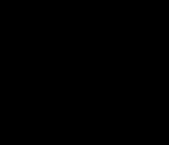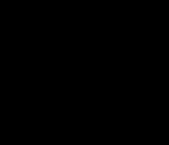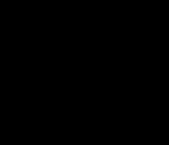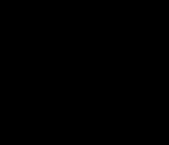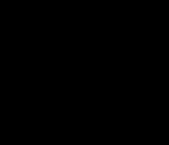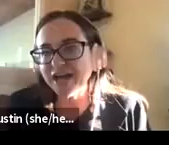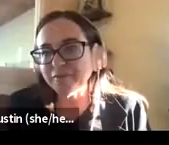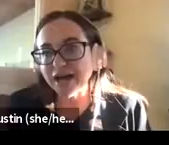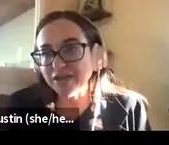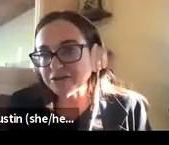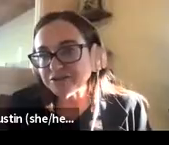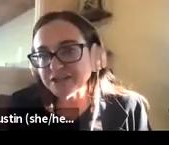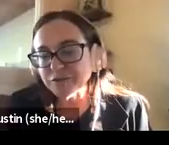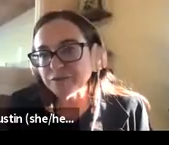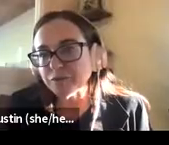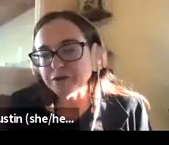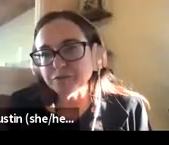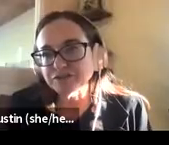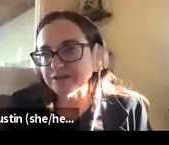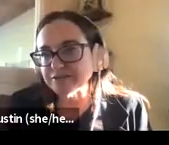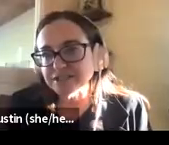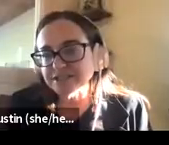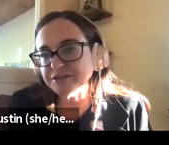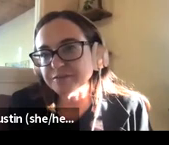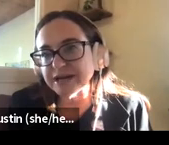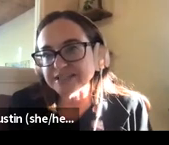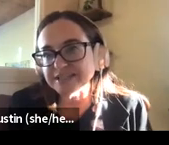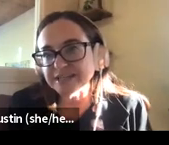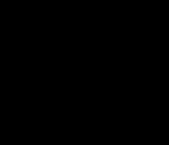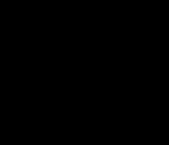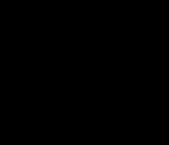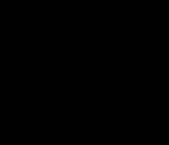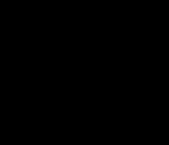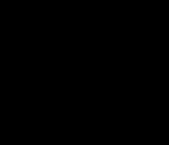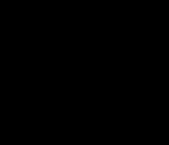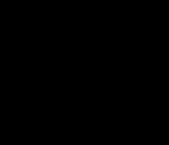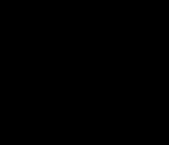No problem. Others, anyone work with survivors in a different capacity?